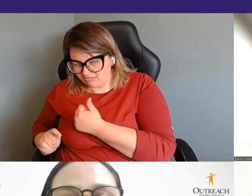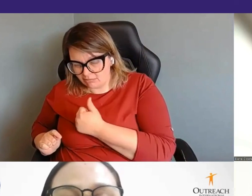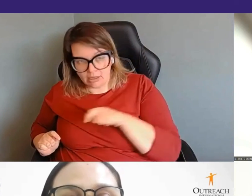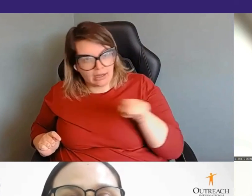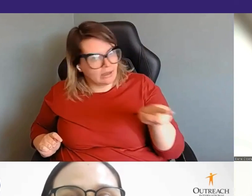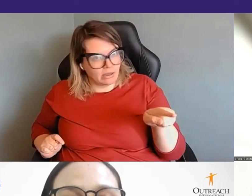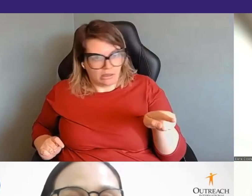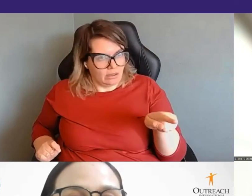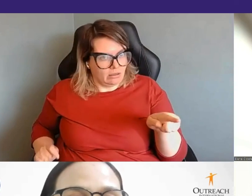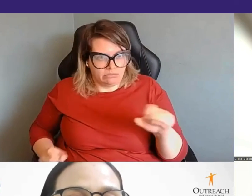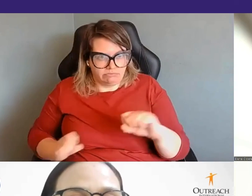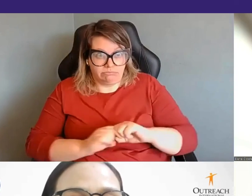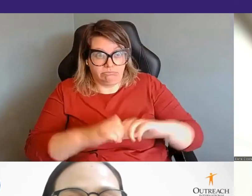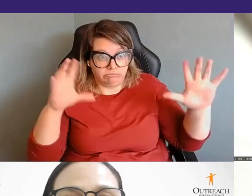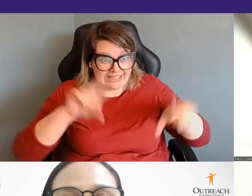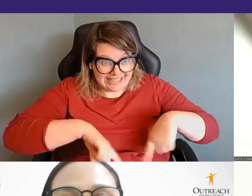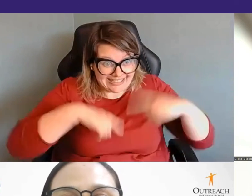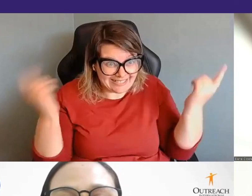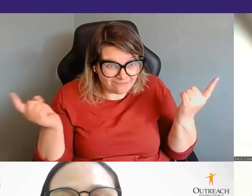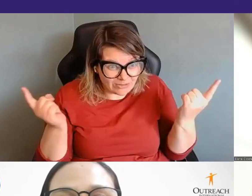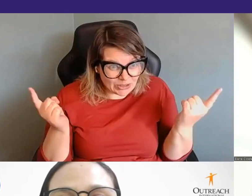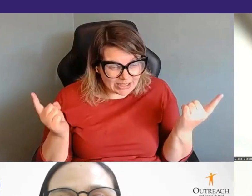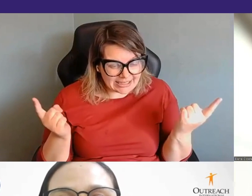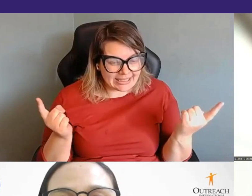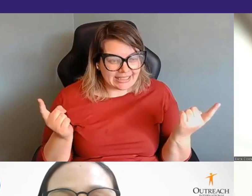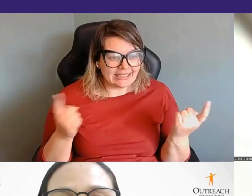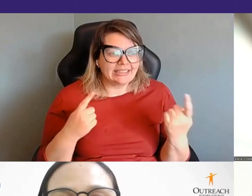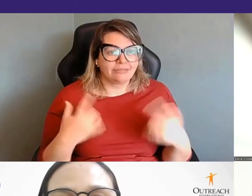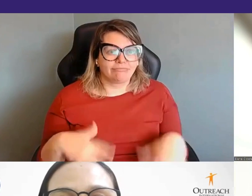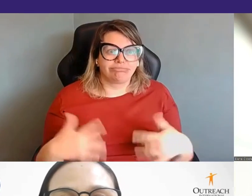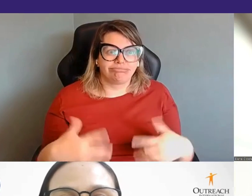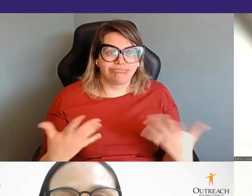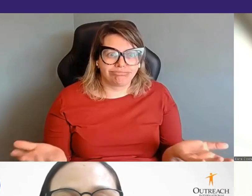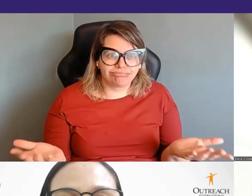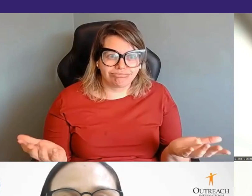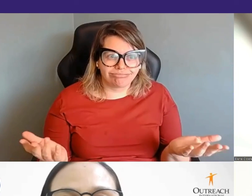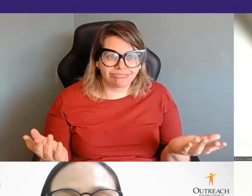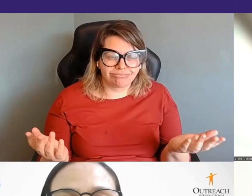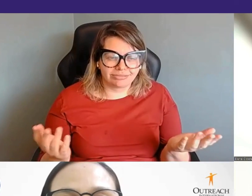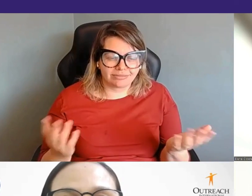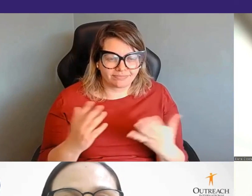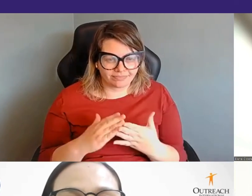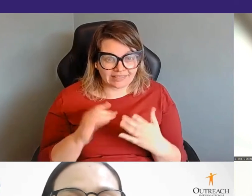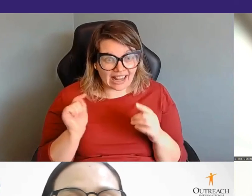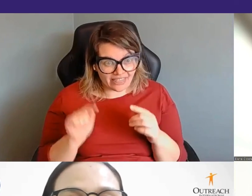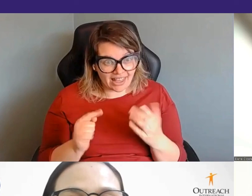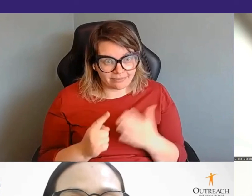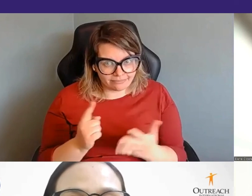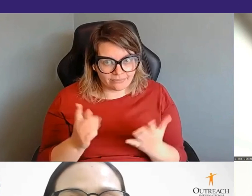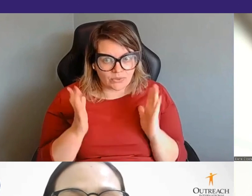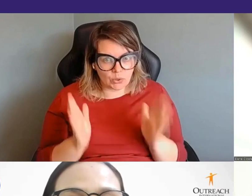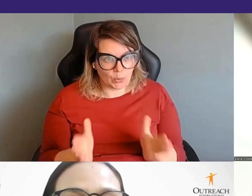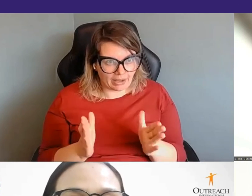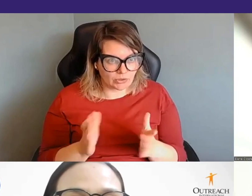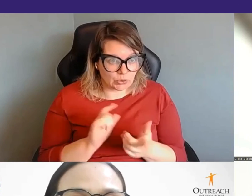up with is completely different from what they truly want. And then in that moment, you have to